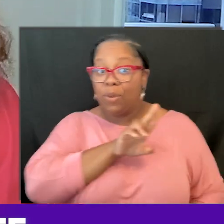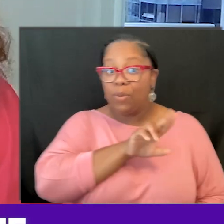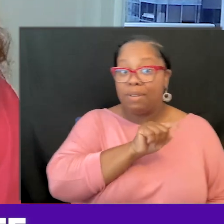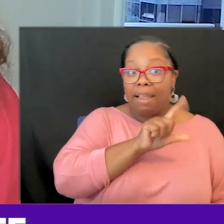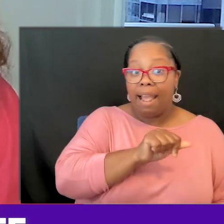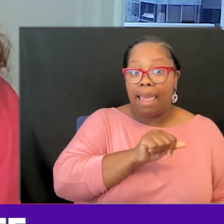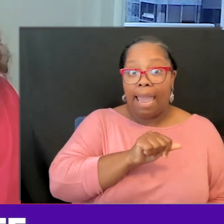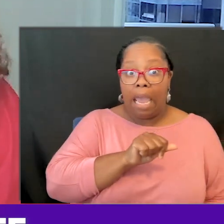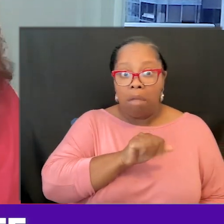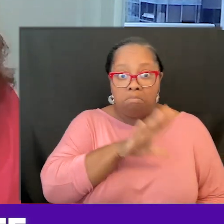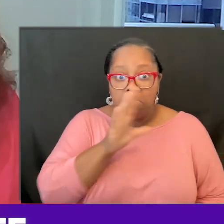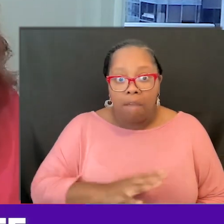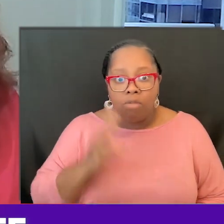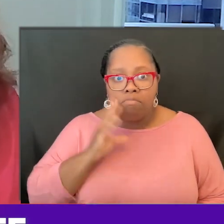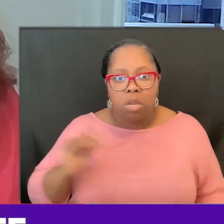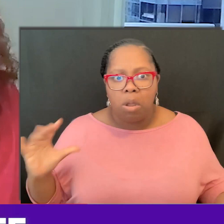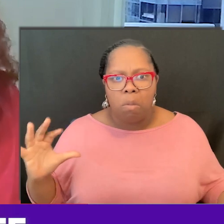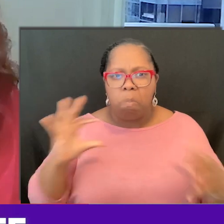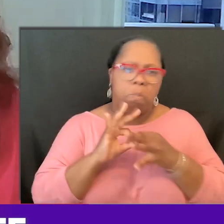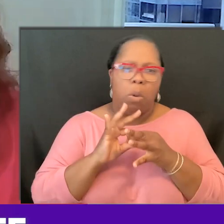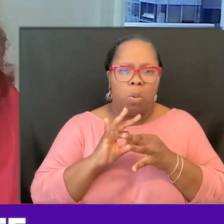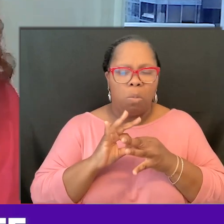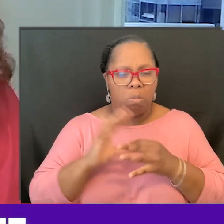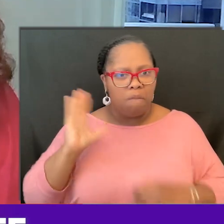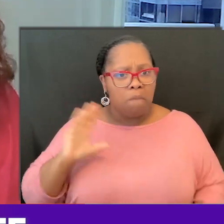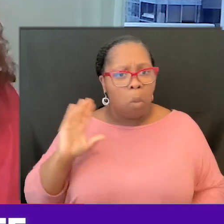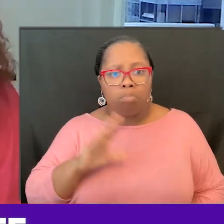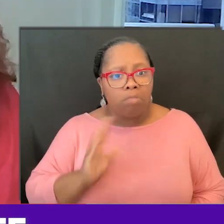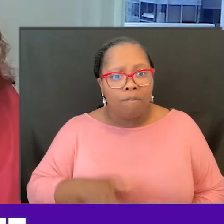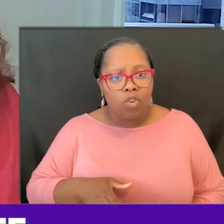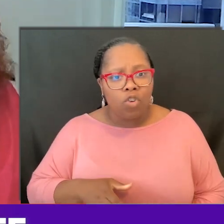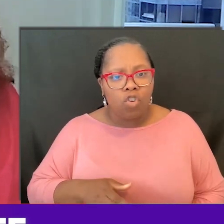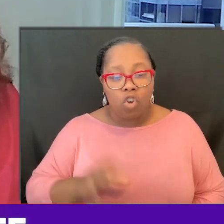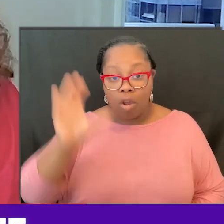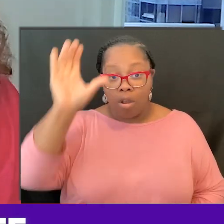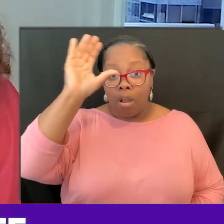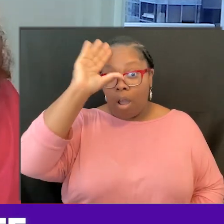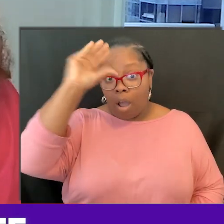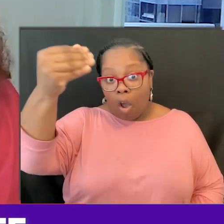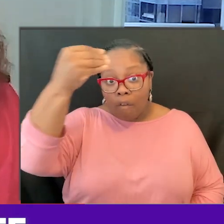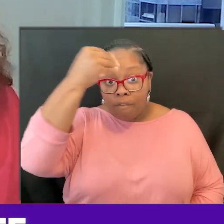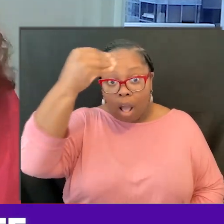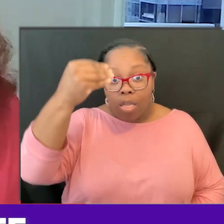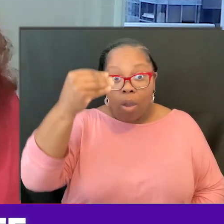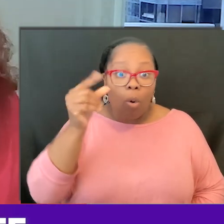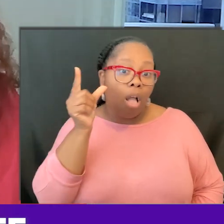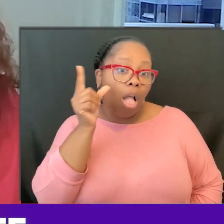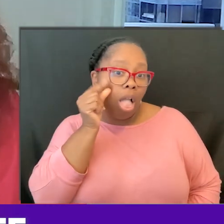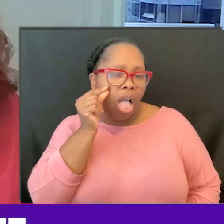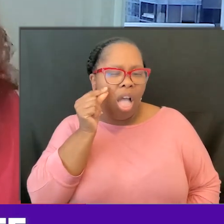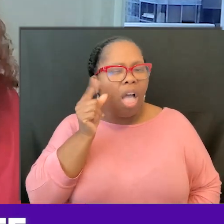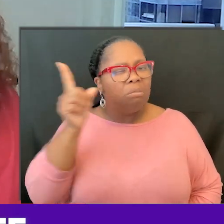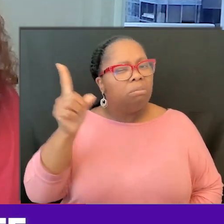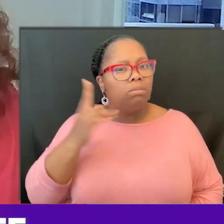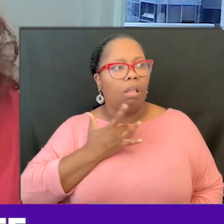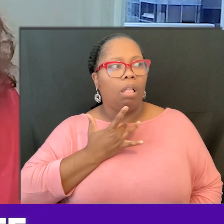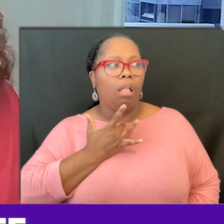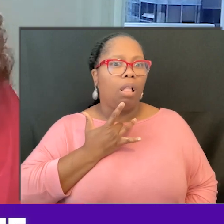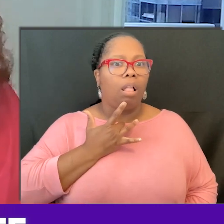before. Carvalho is scared and will try to stop us by